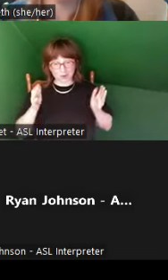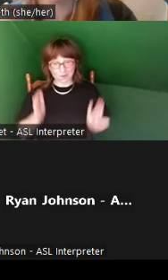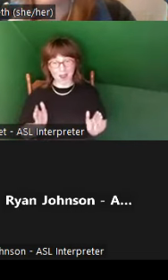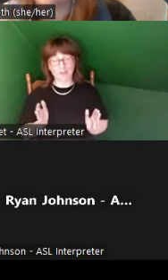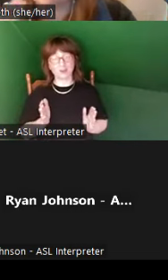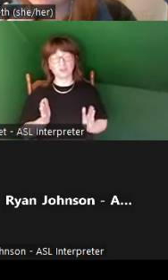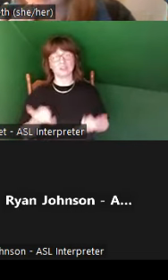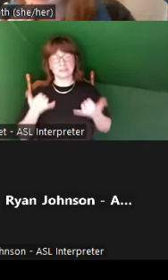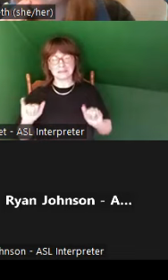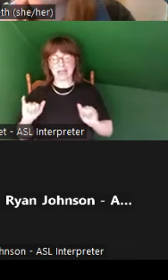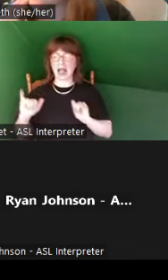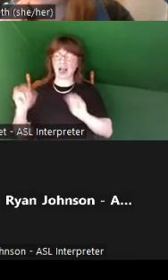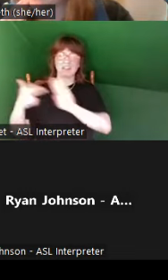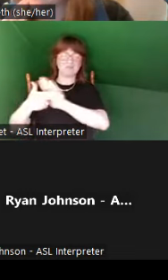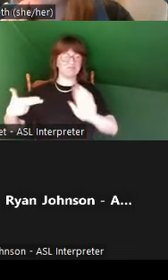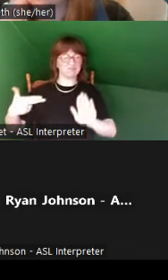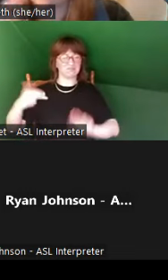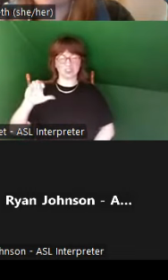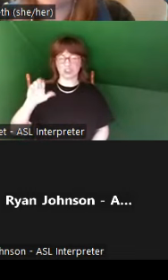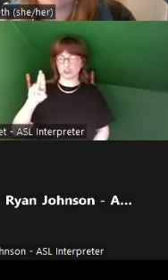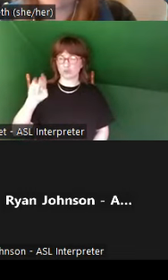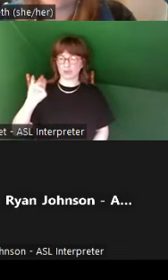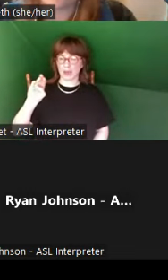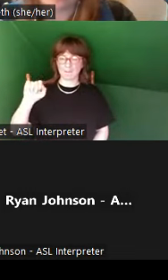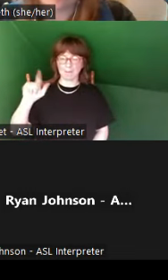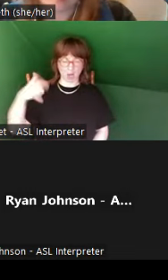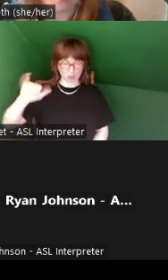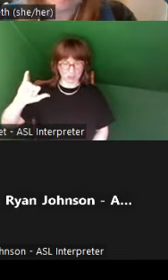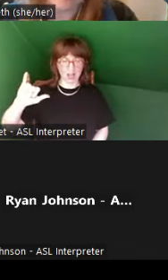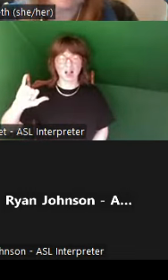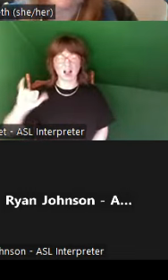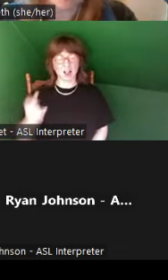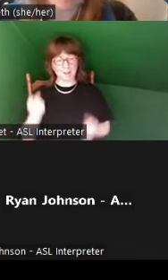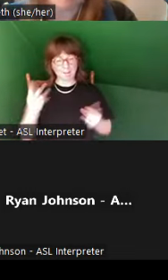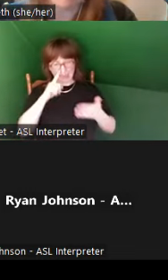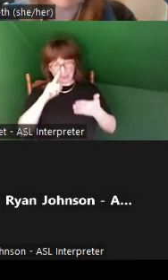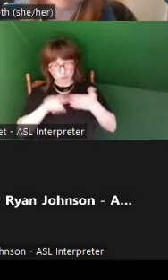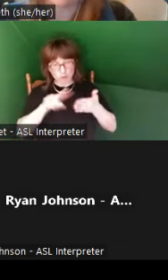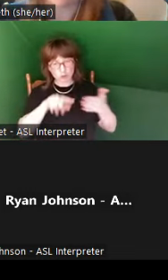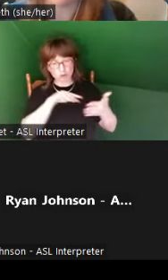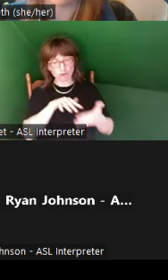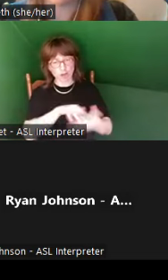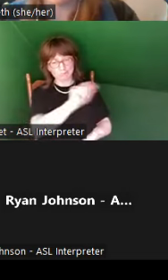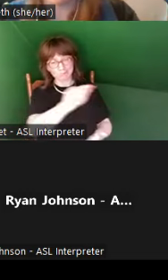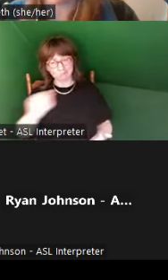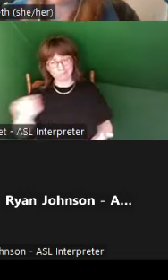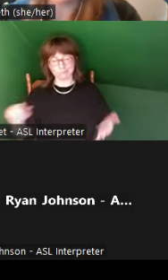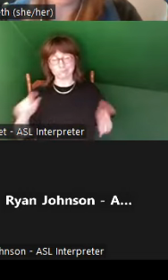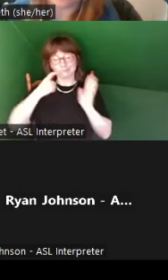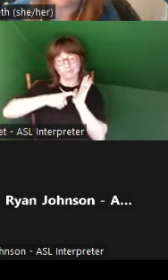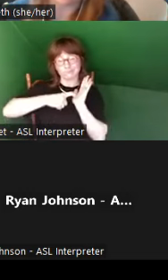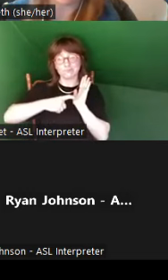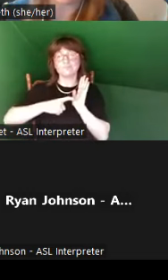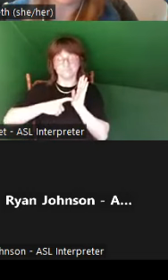criminalized. And there are some studies out there that have found out that